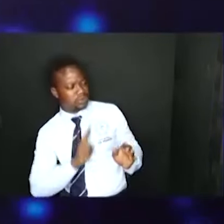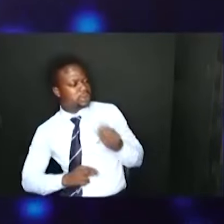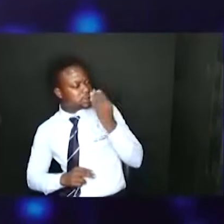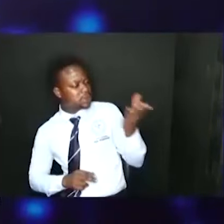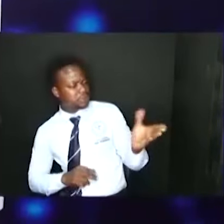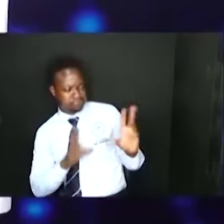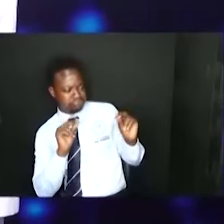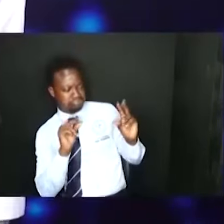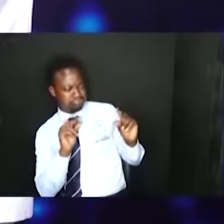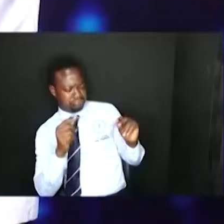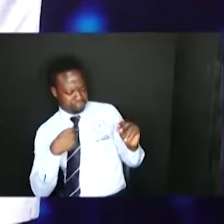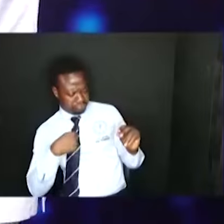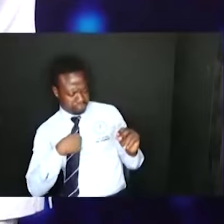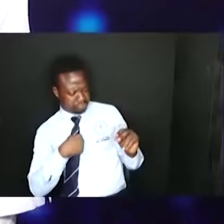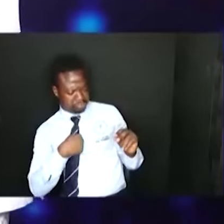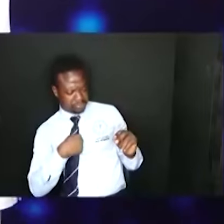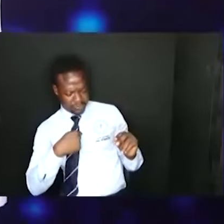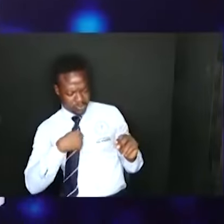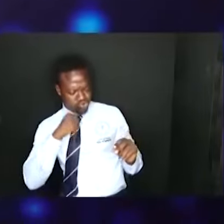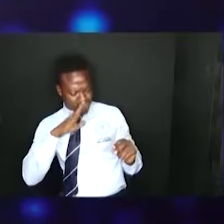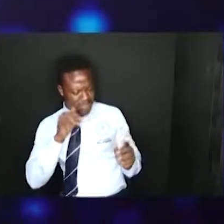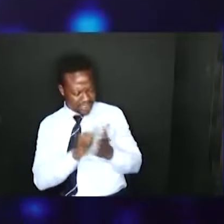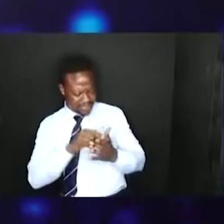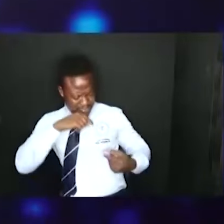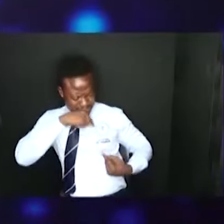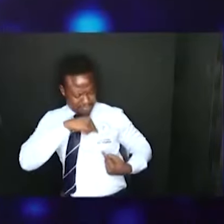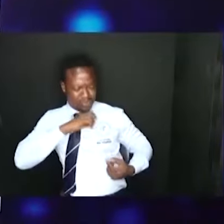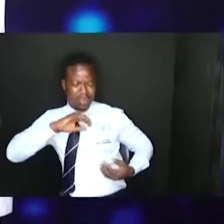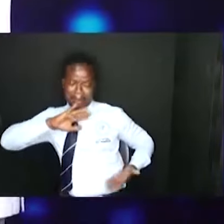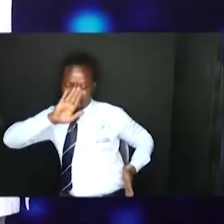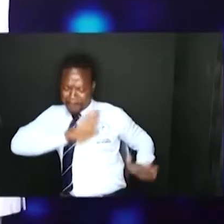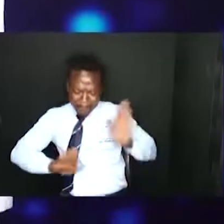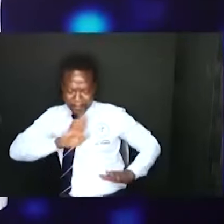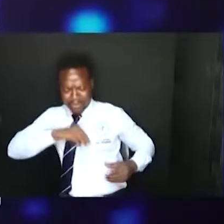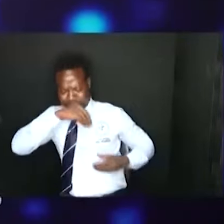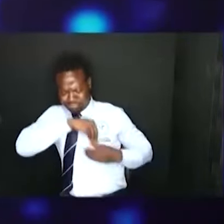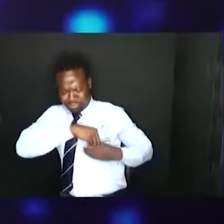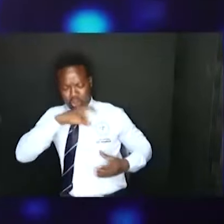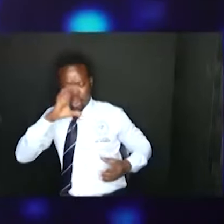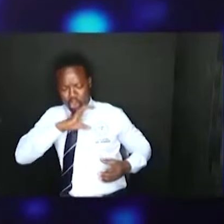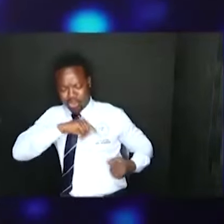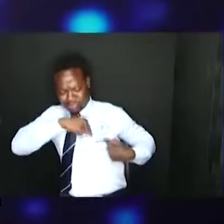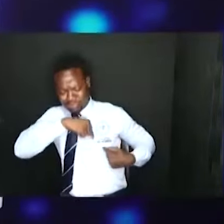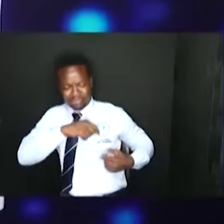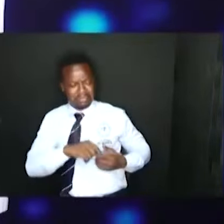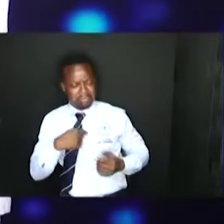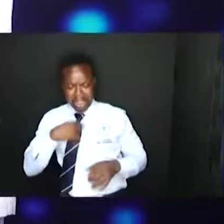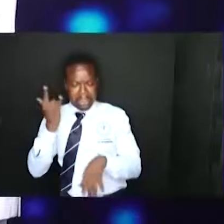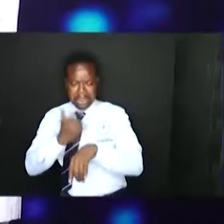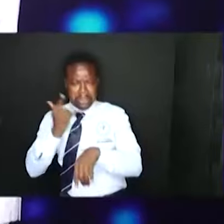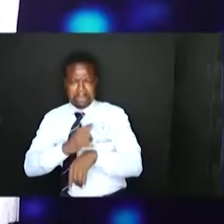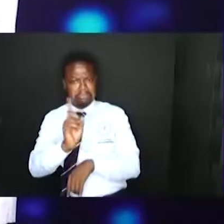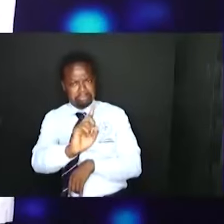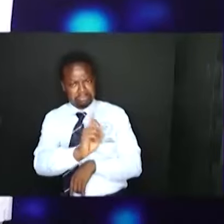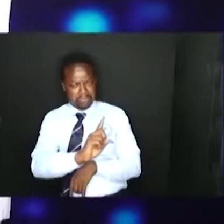replied. I am a woman who is deeply troubled. Deeply troubled. I have not been drinking